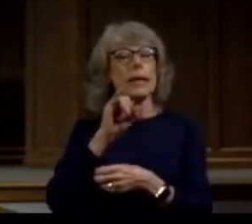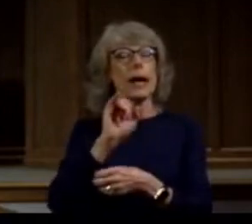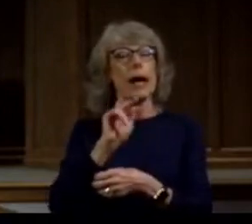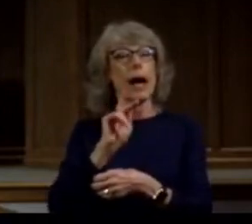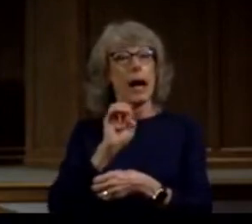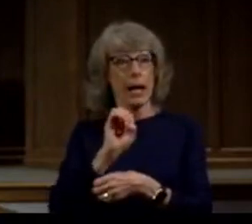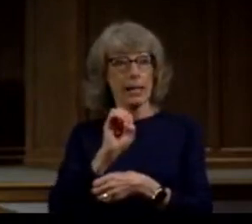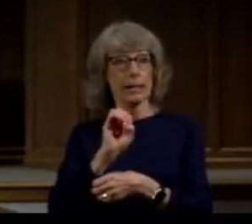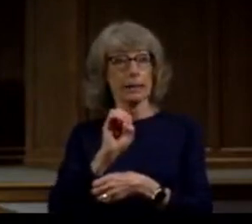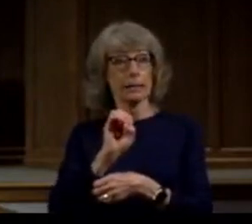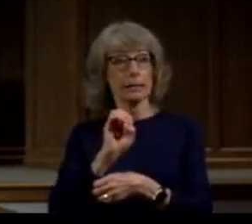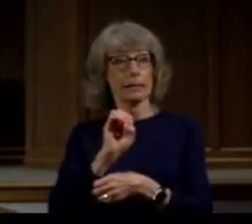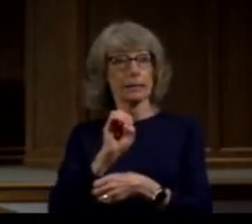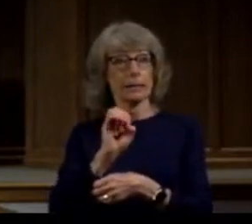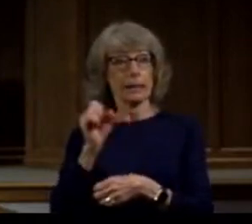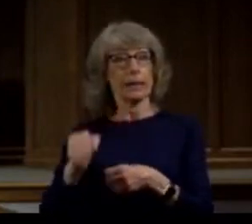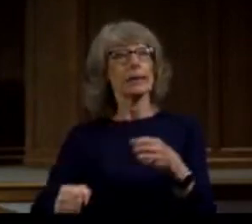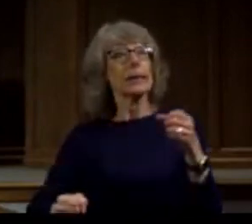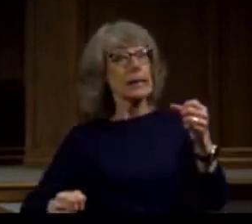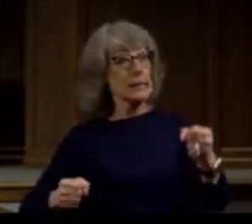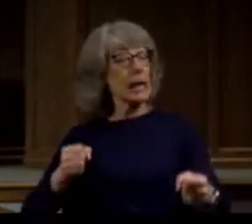but I hiked slow and so I love it